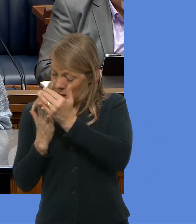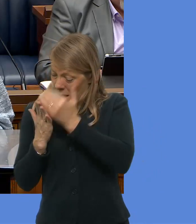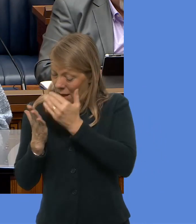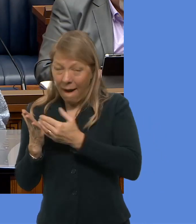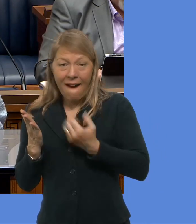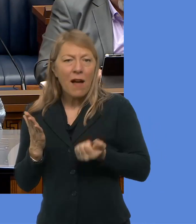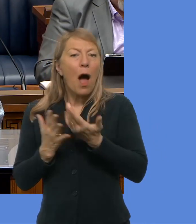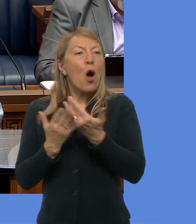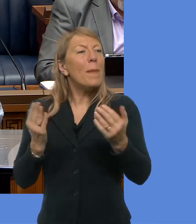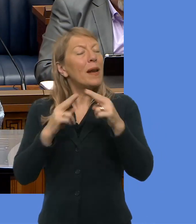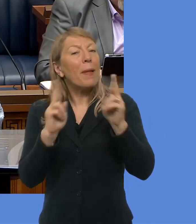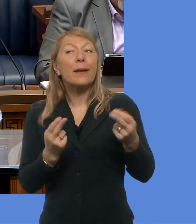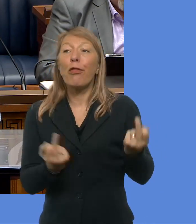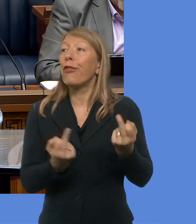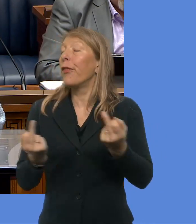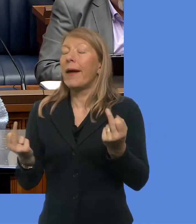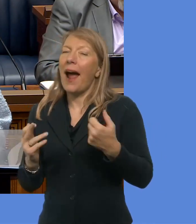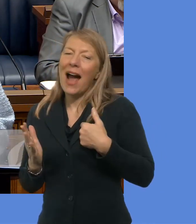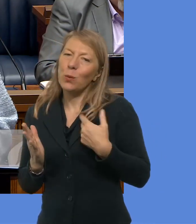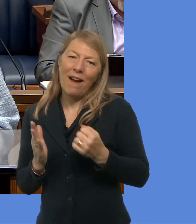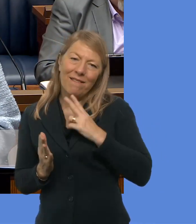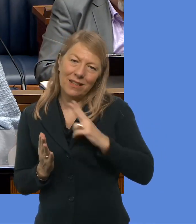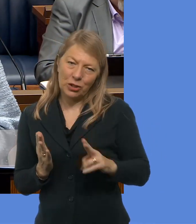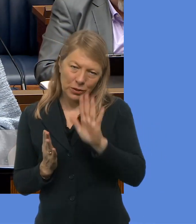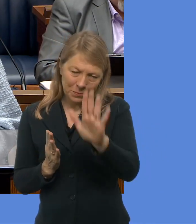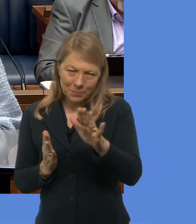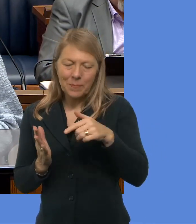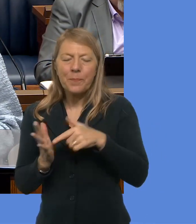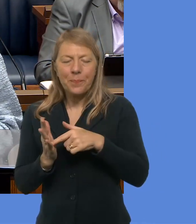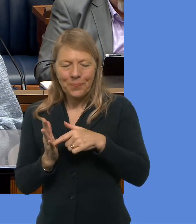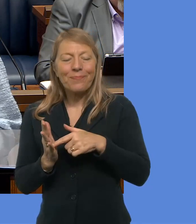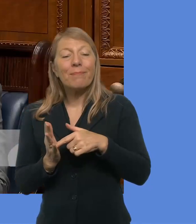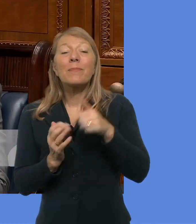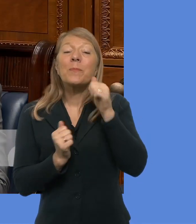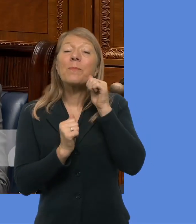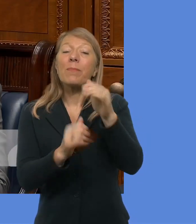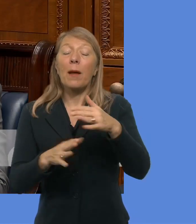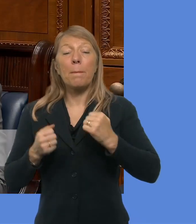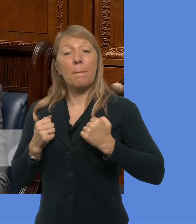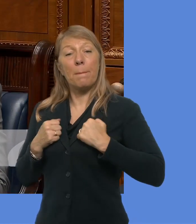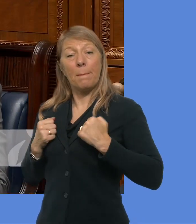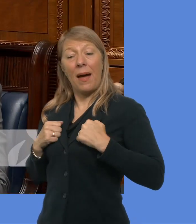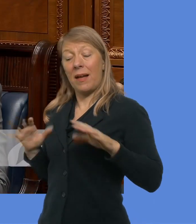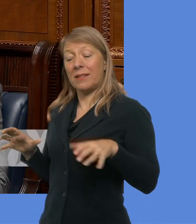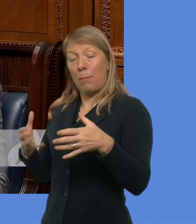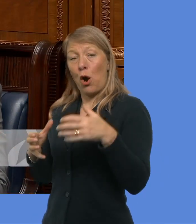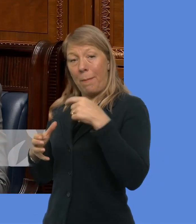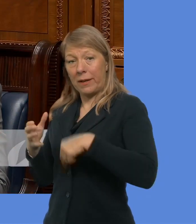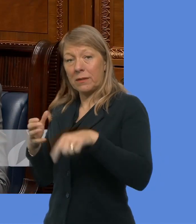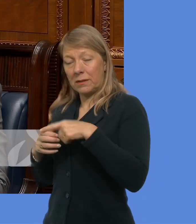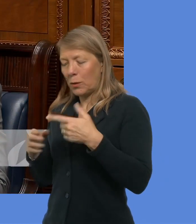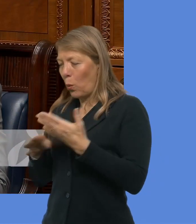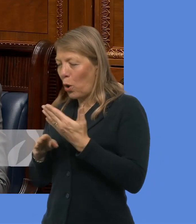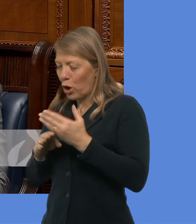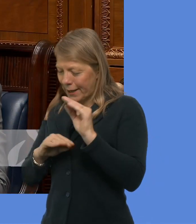buildings that would be vacant. Obviously, my department is progressing a programme of work to reduce its footprint in scope of Department